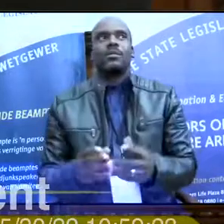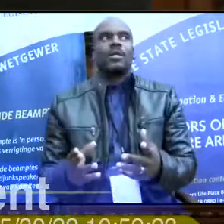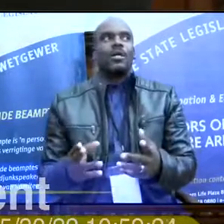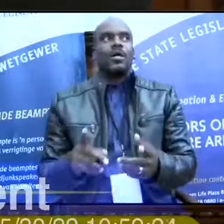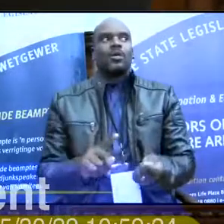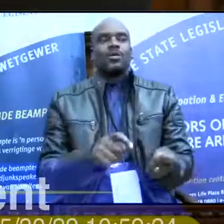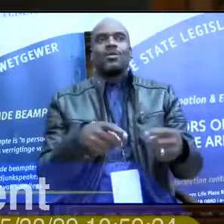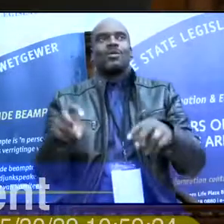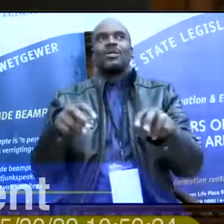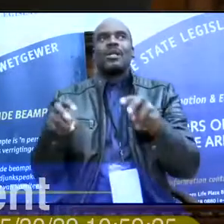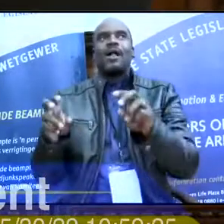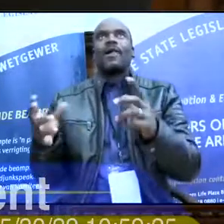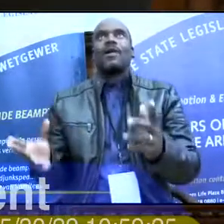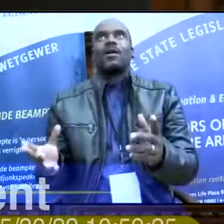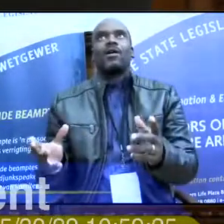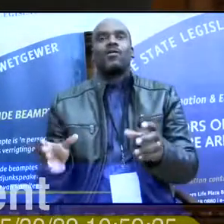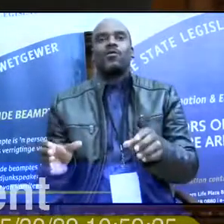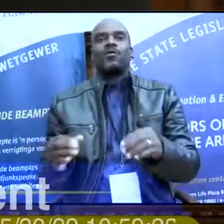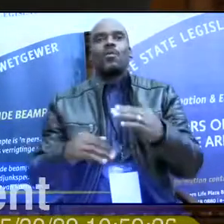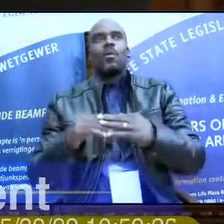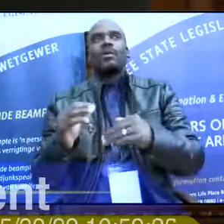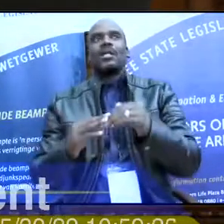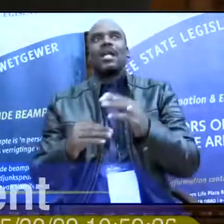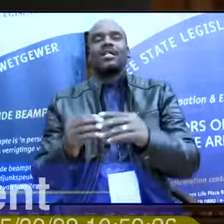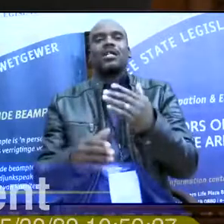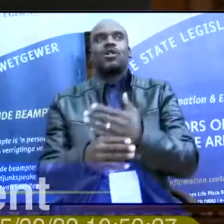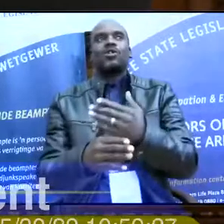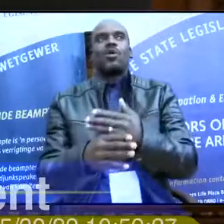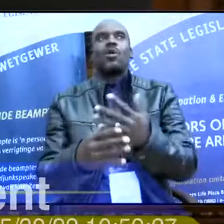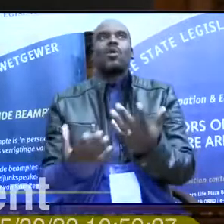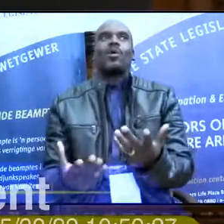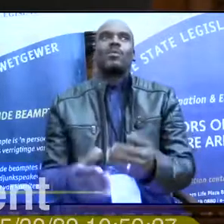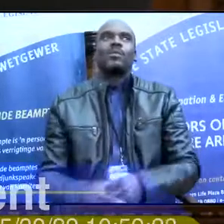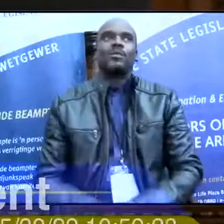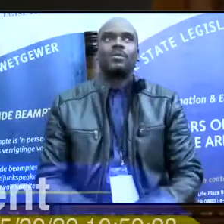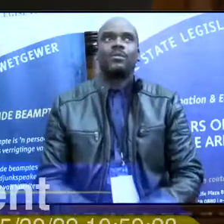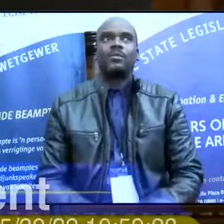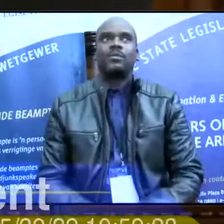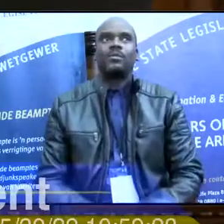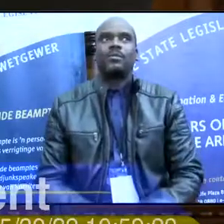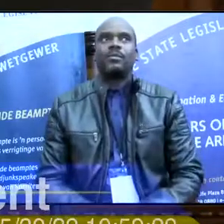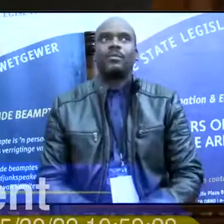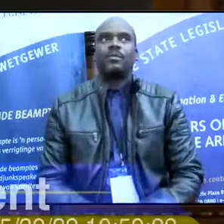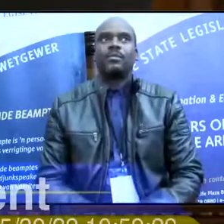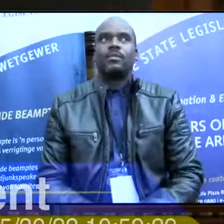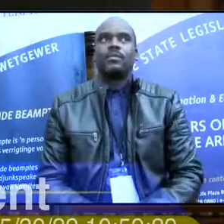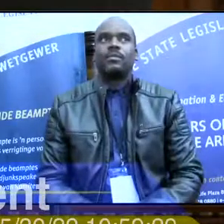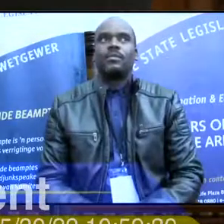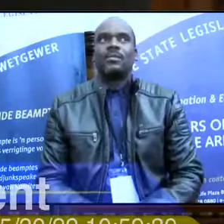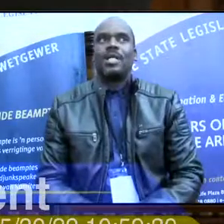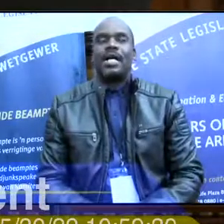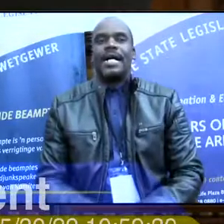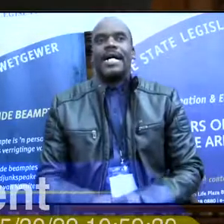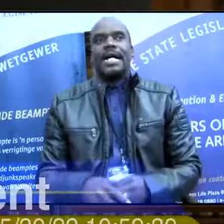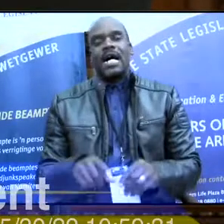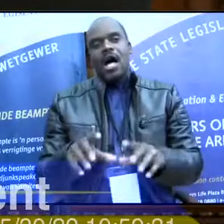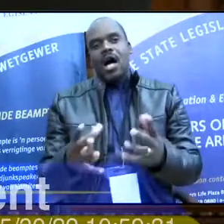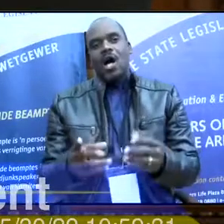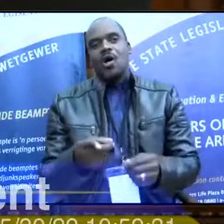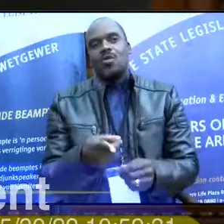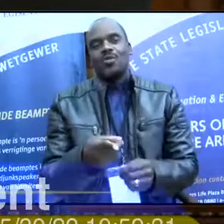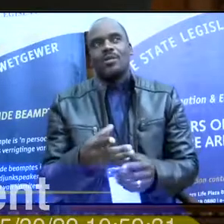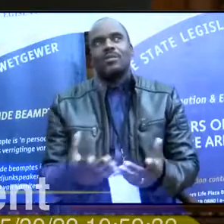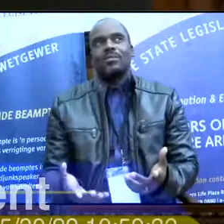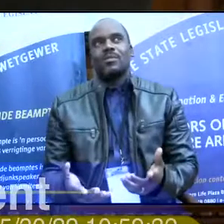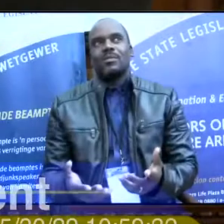travel bans construction transport and various other services allow me to say members